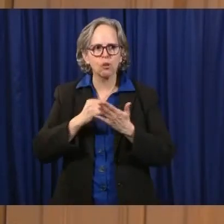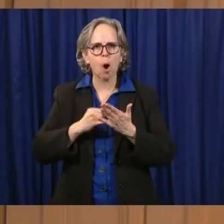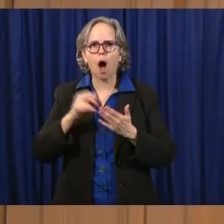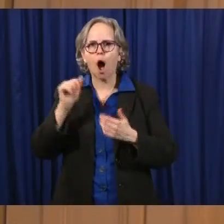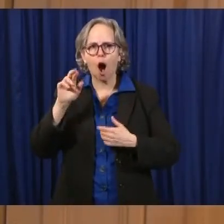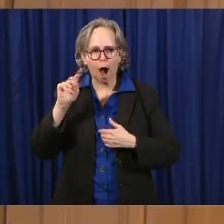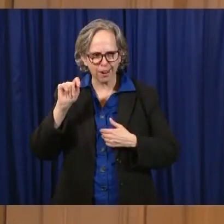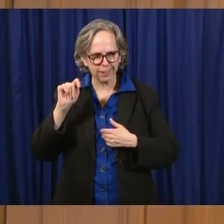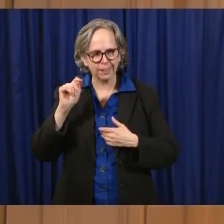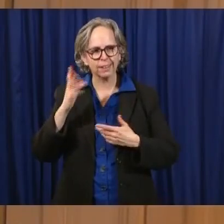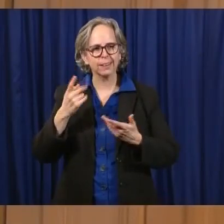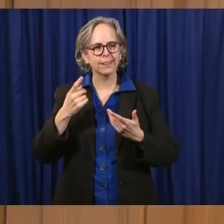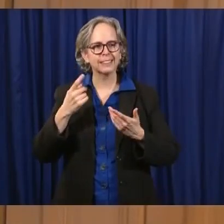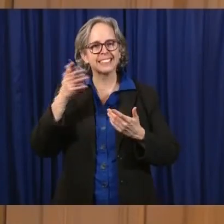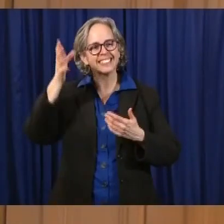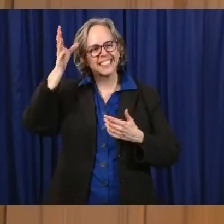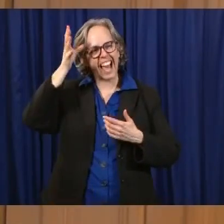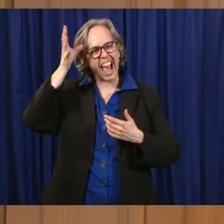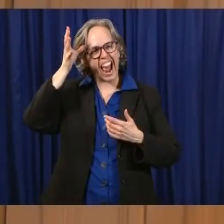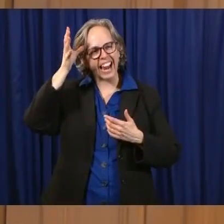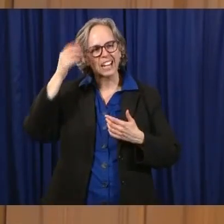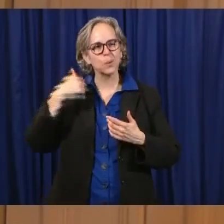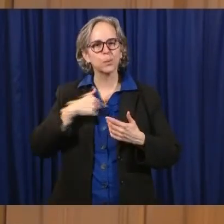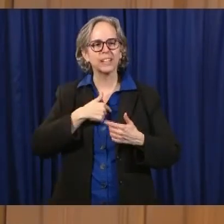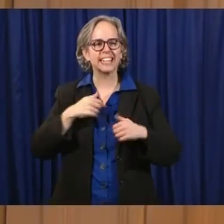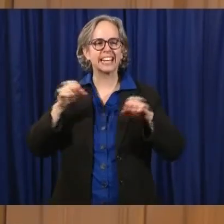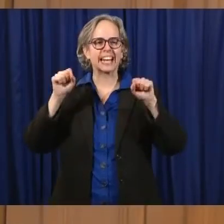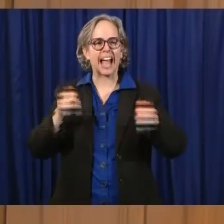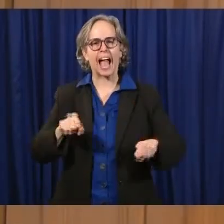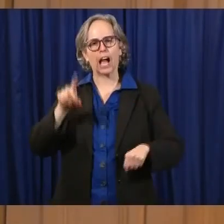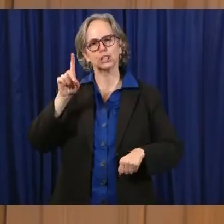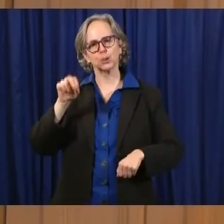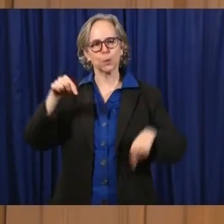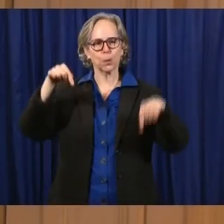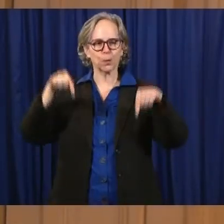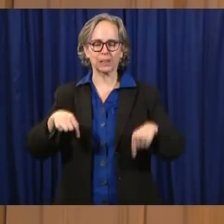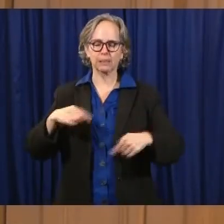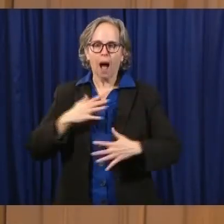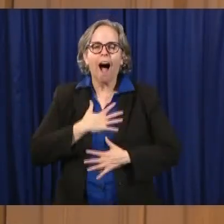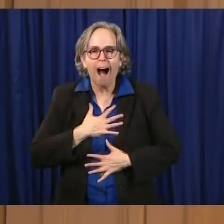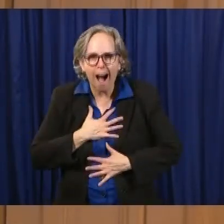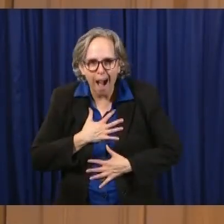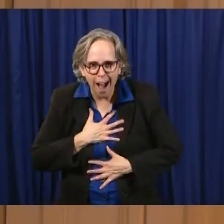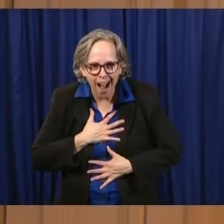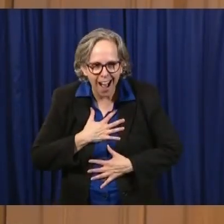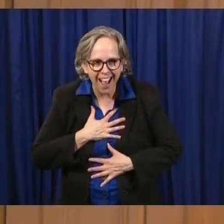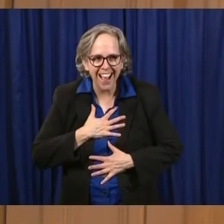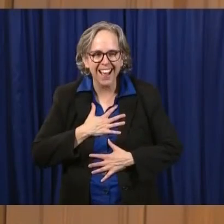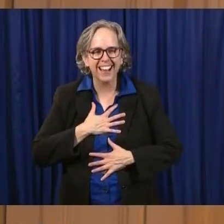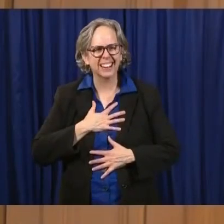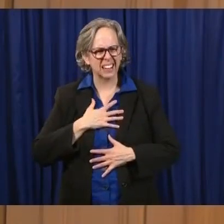this." And he was just so sad, and Mom is sad. I mean, it's just, these are such trying times. And I can tell you that I don't